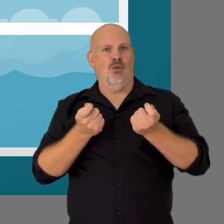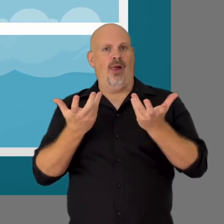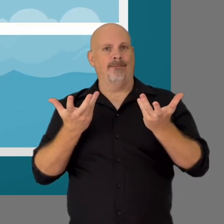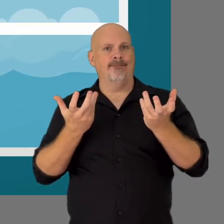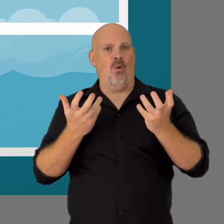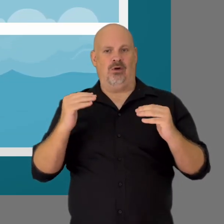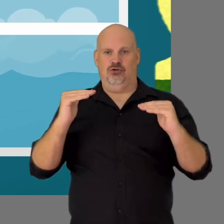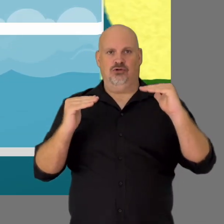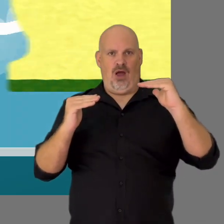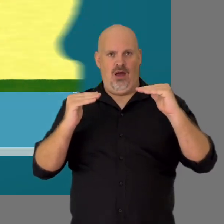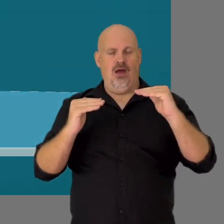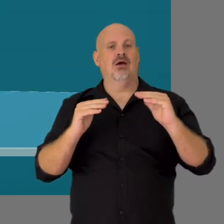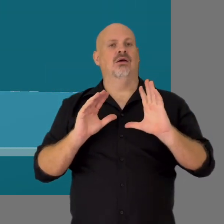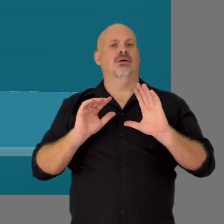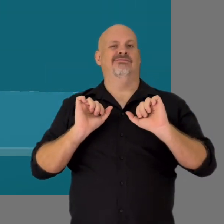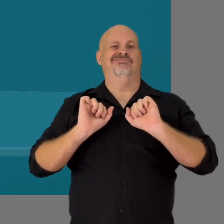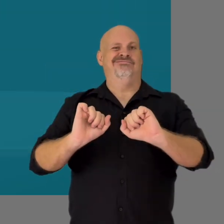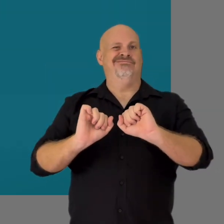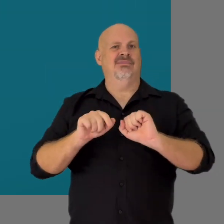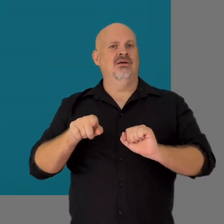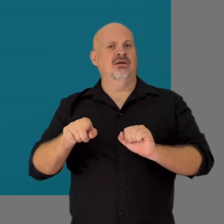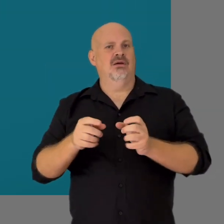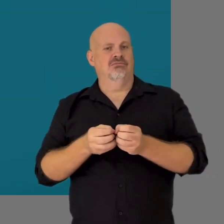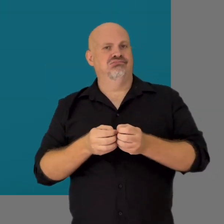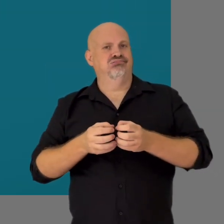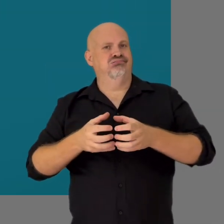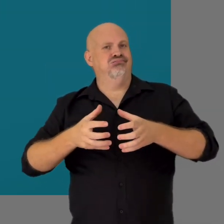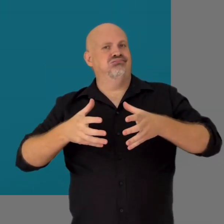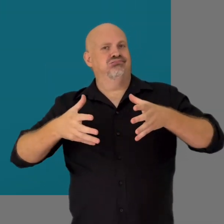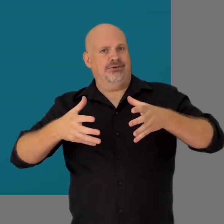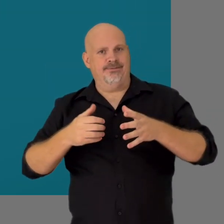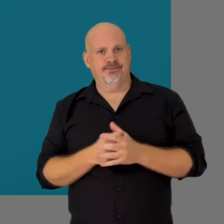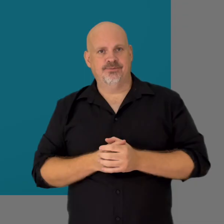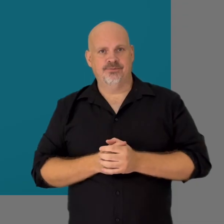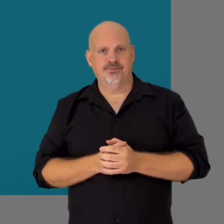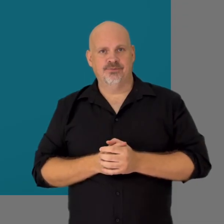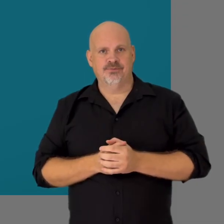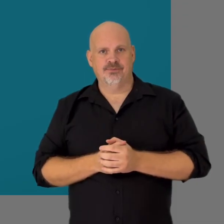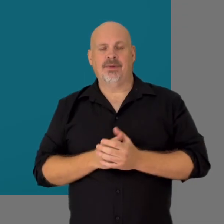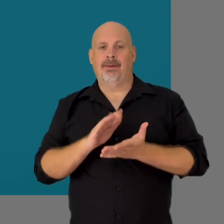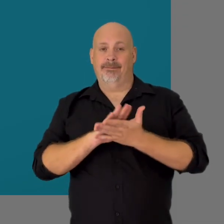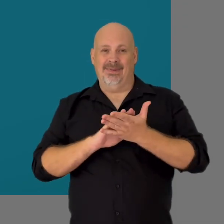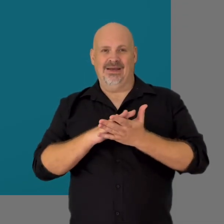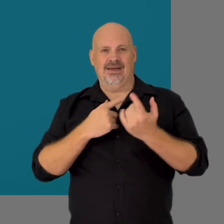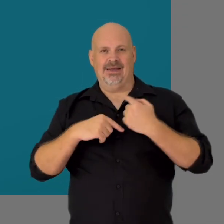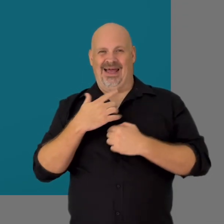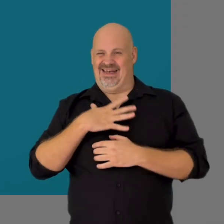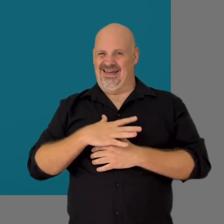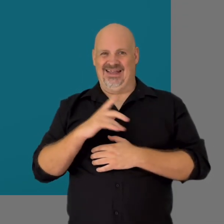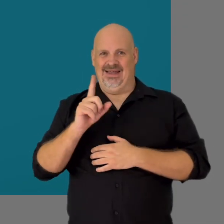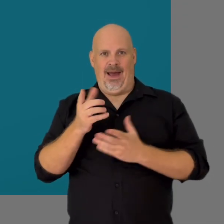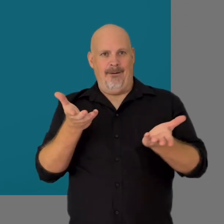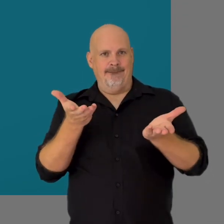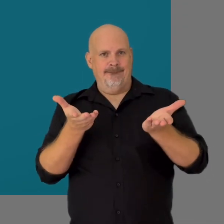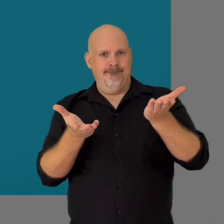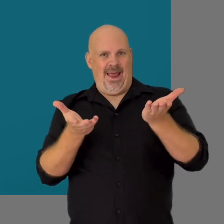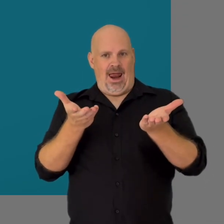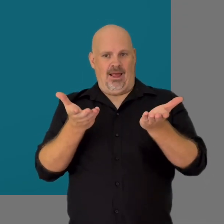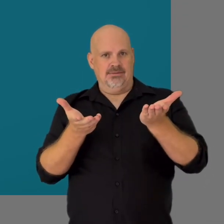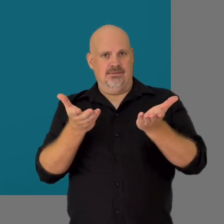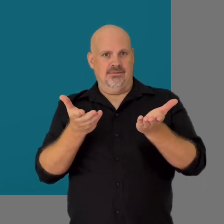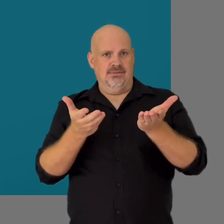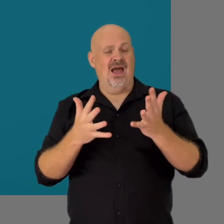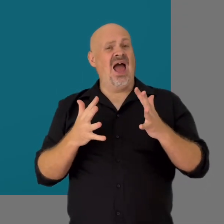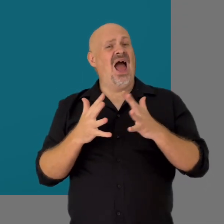the air and on surfaces is crucial to prevent mould growth. Overall, we should look for a sense of moisture balance in the